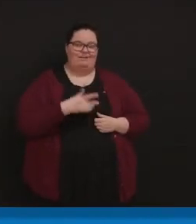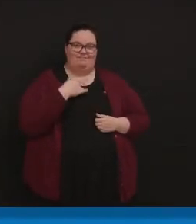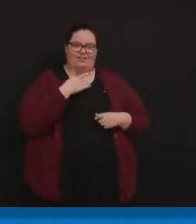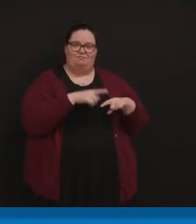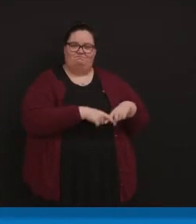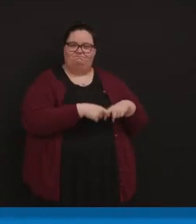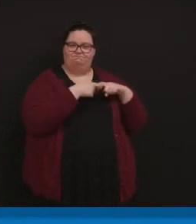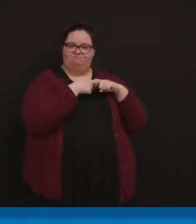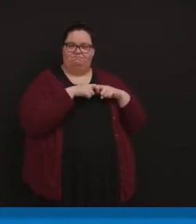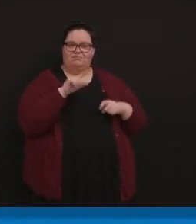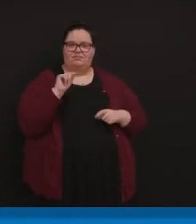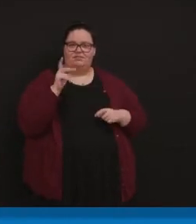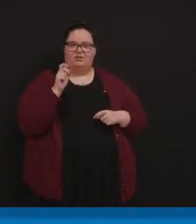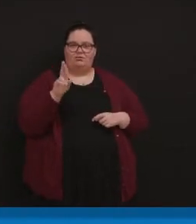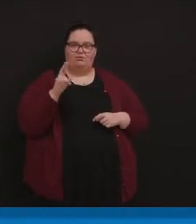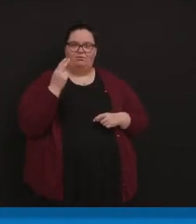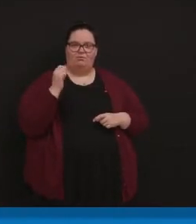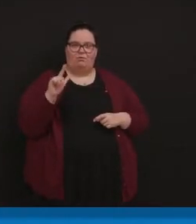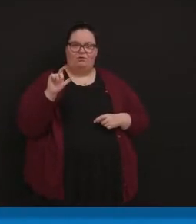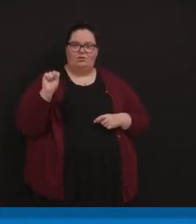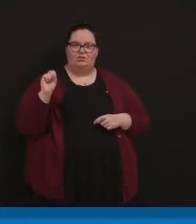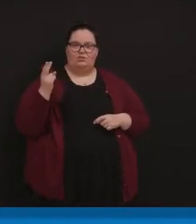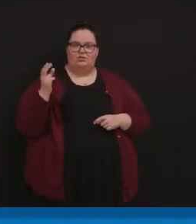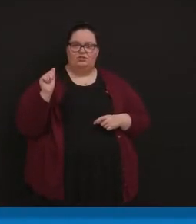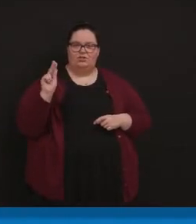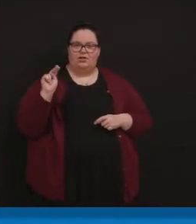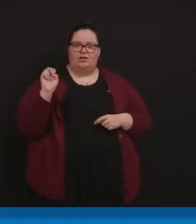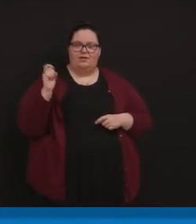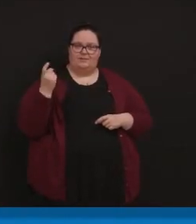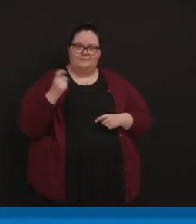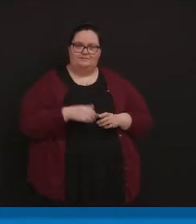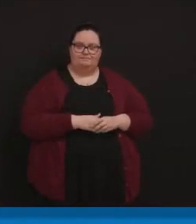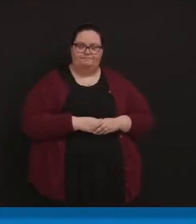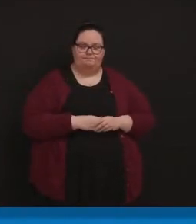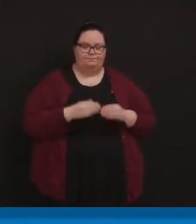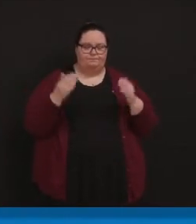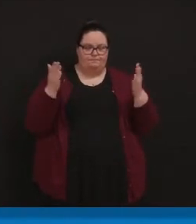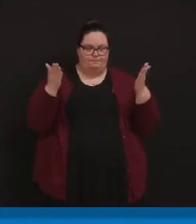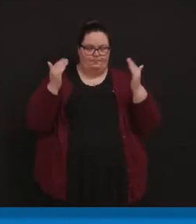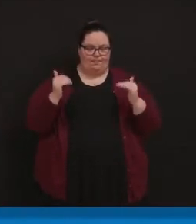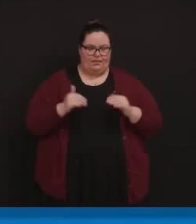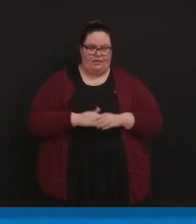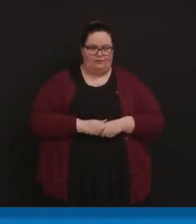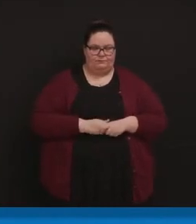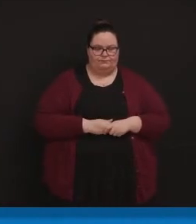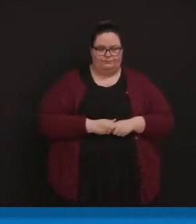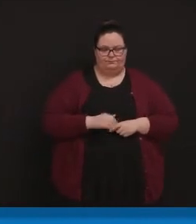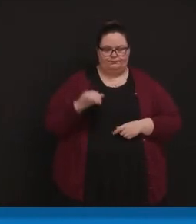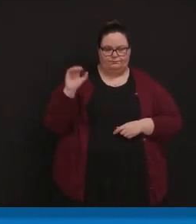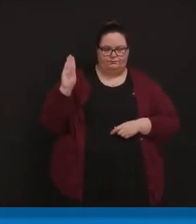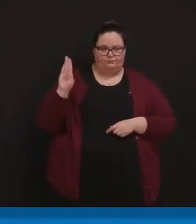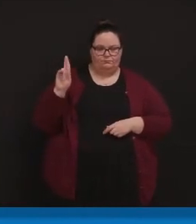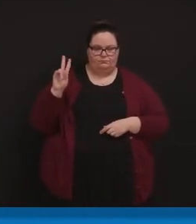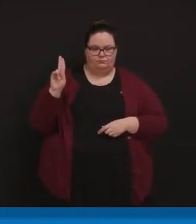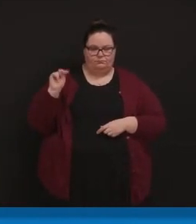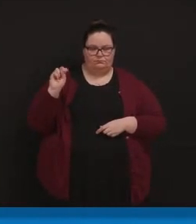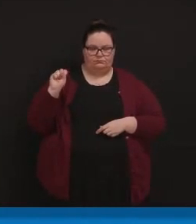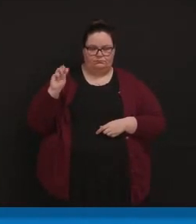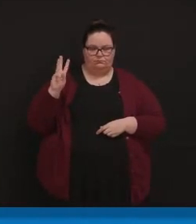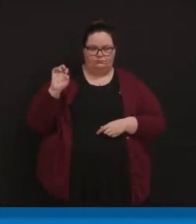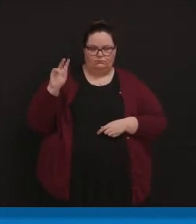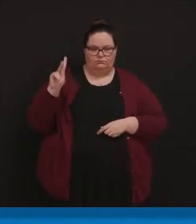right approach for this particular time. Thank you. Andrew Waugh, Brunswick News. Now, hi, Dr.